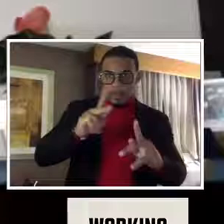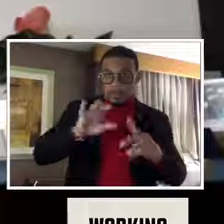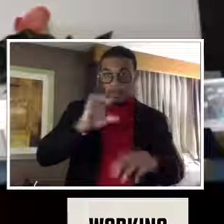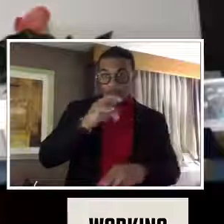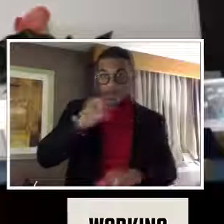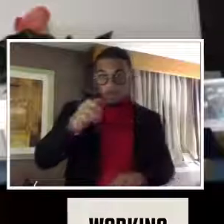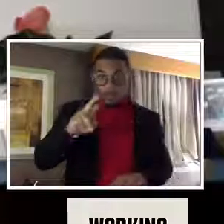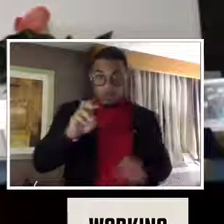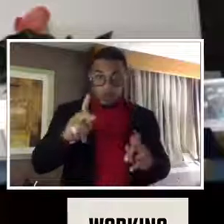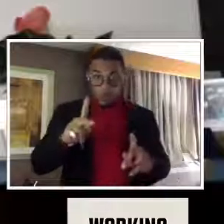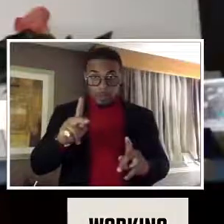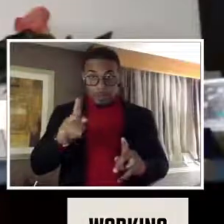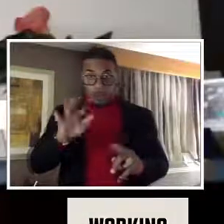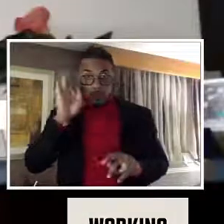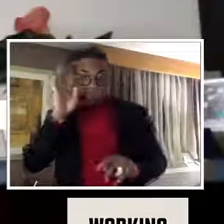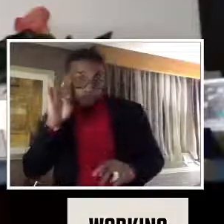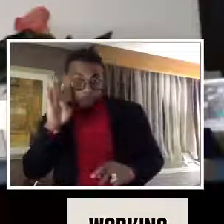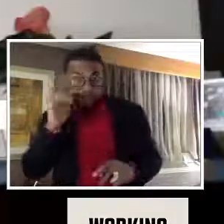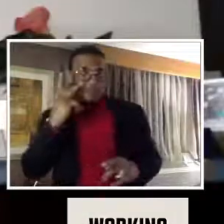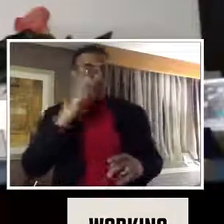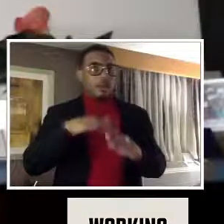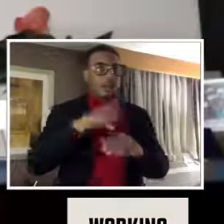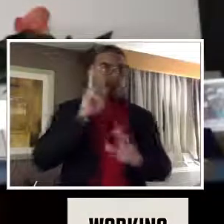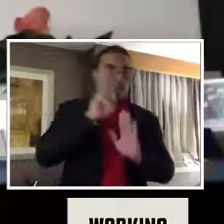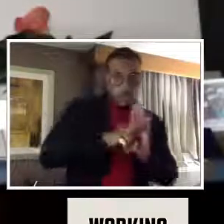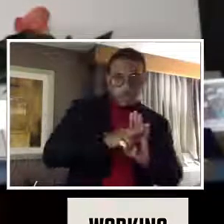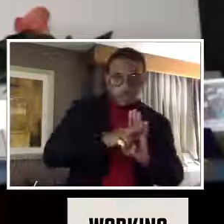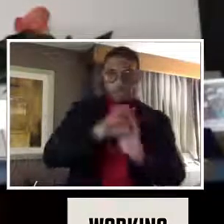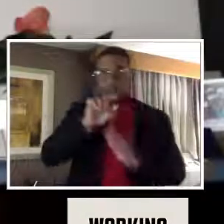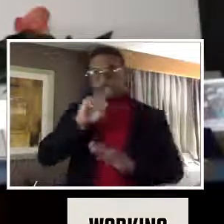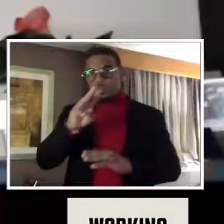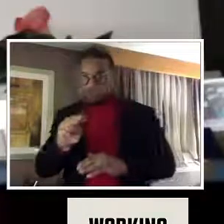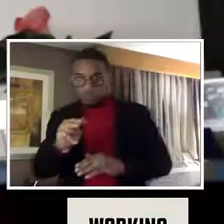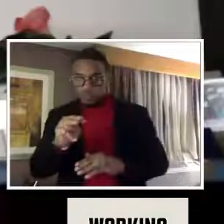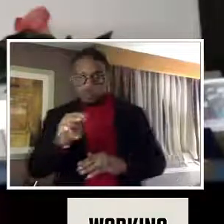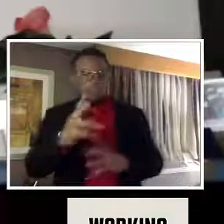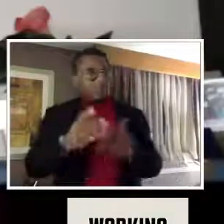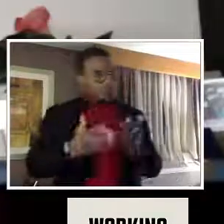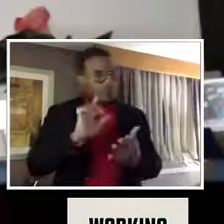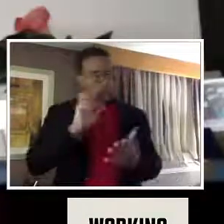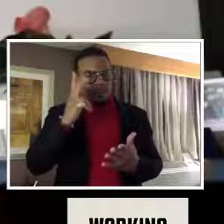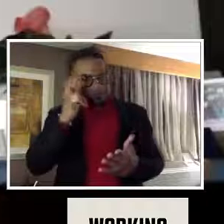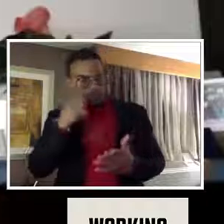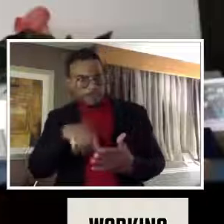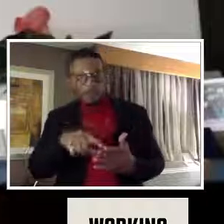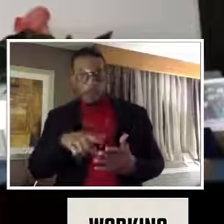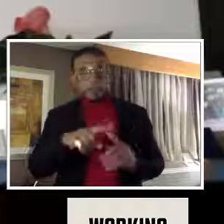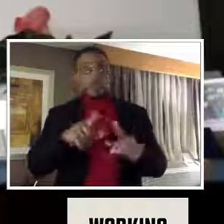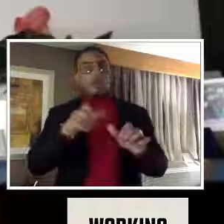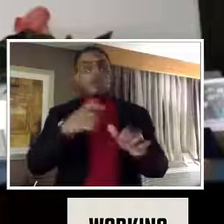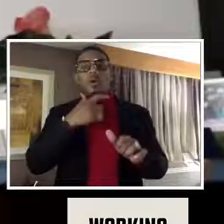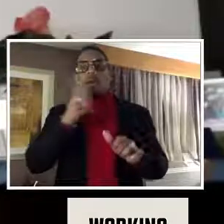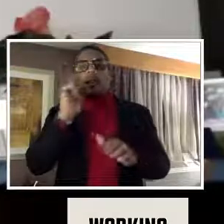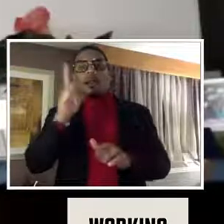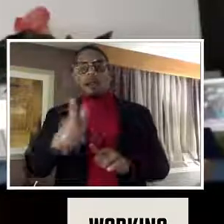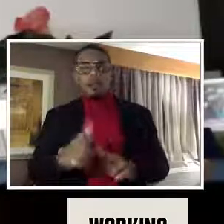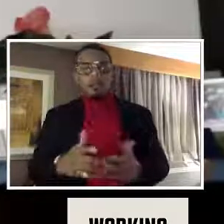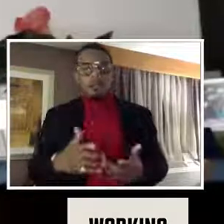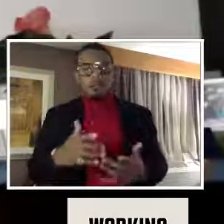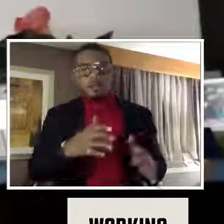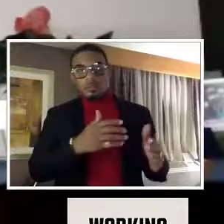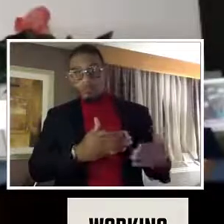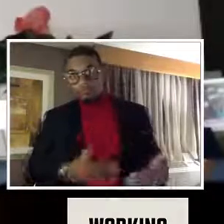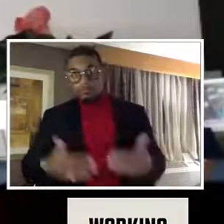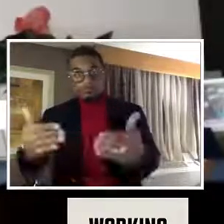Charter. If you're on Facebook, you'll see them on video. On Zoom, you'll probably only hear them, but you could watch later. So take it